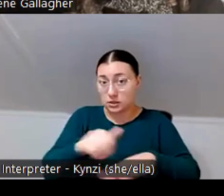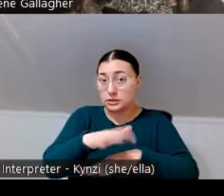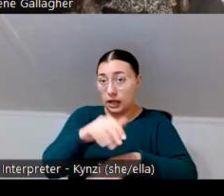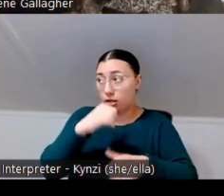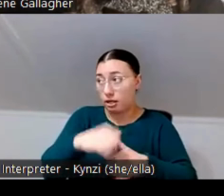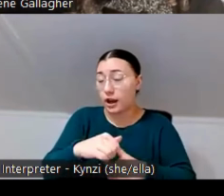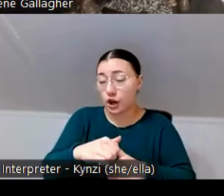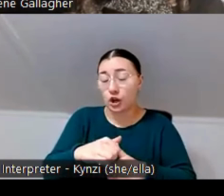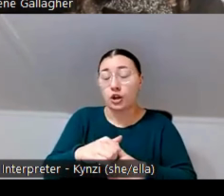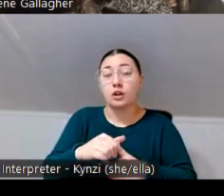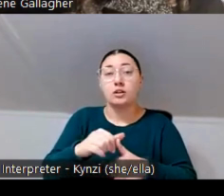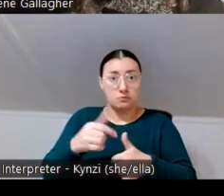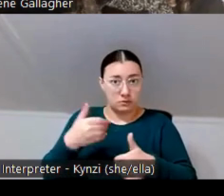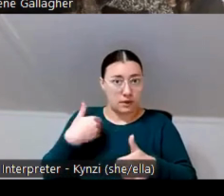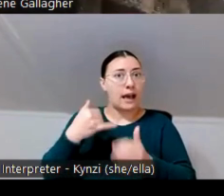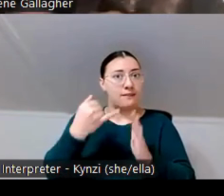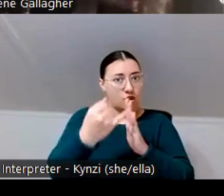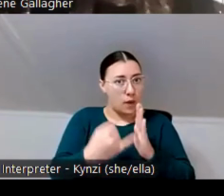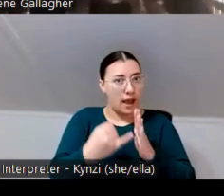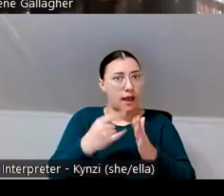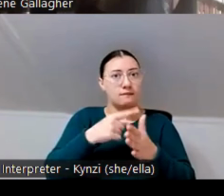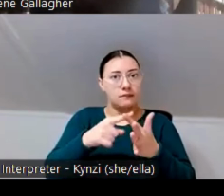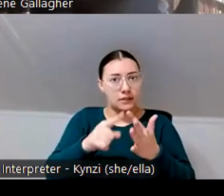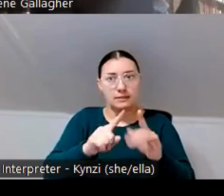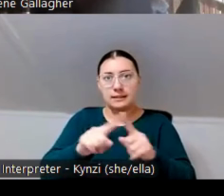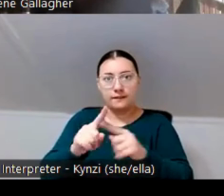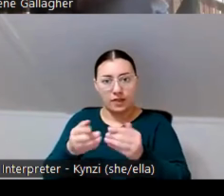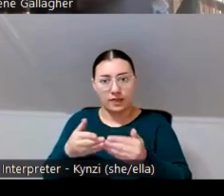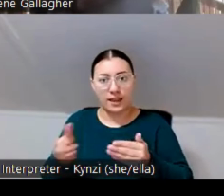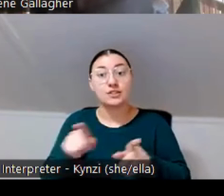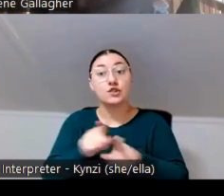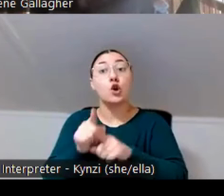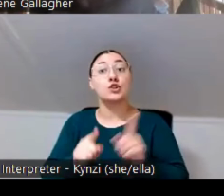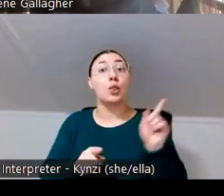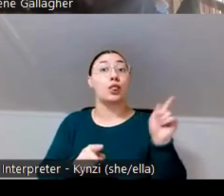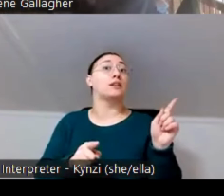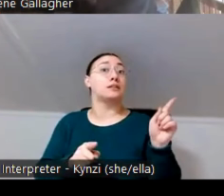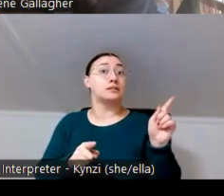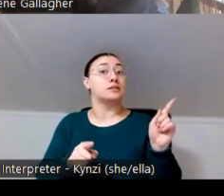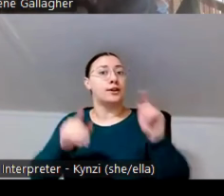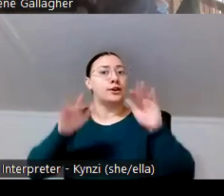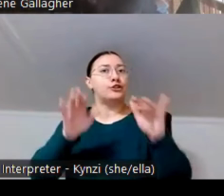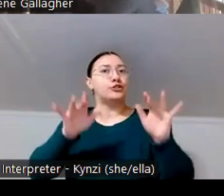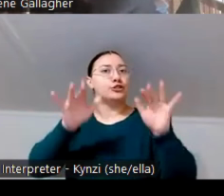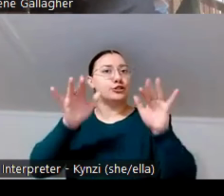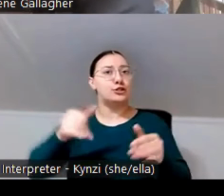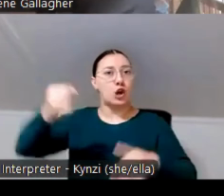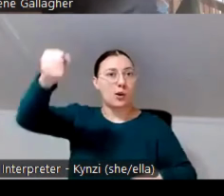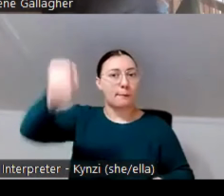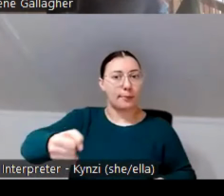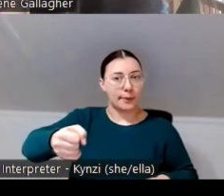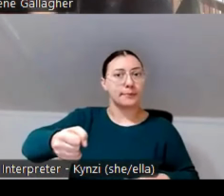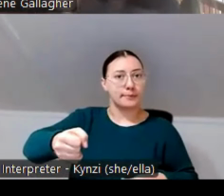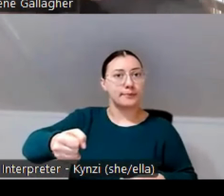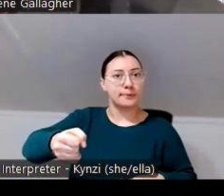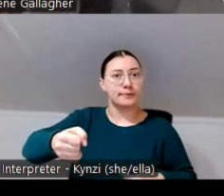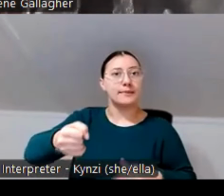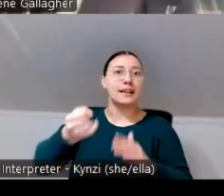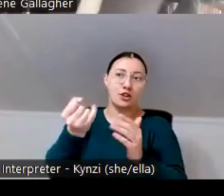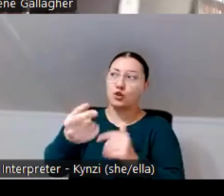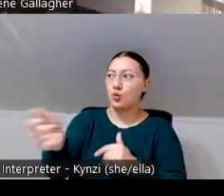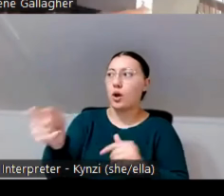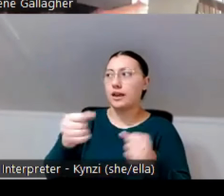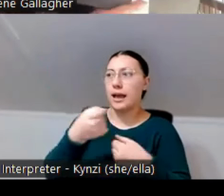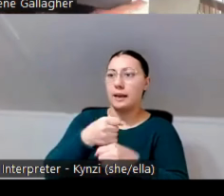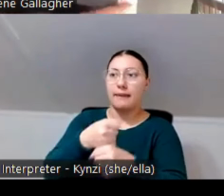gauge we just took a look at. So I have mine here. Might be a little tricky to see, but I'll try to show